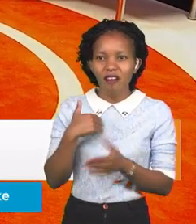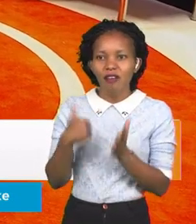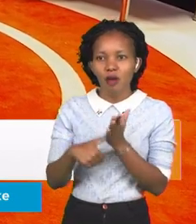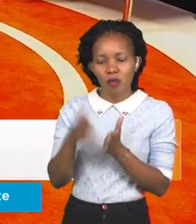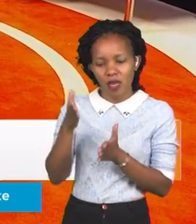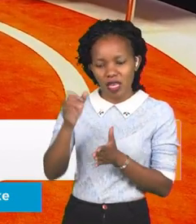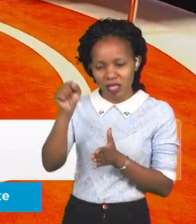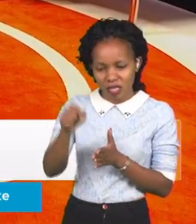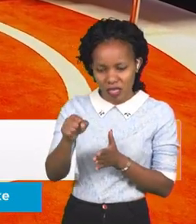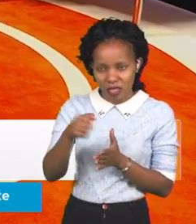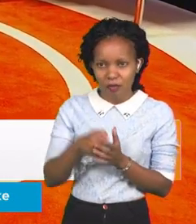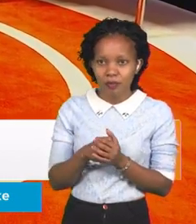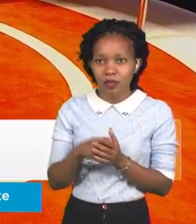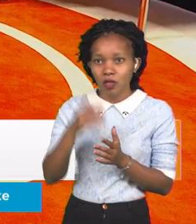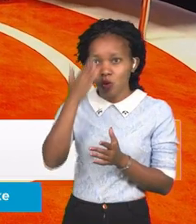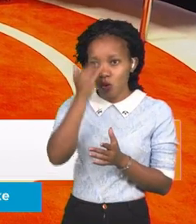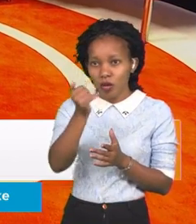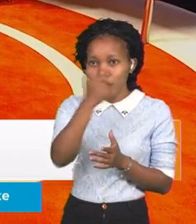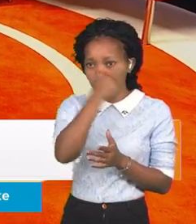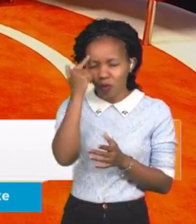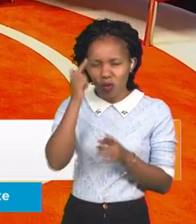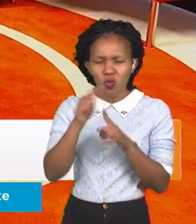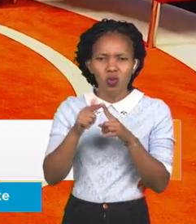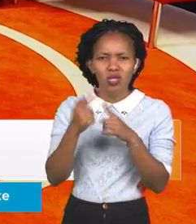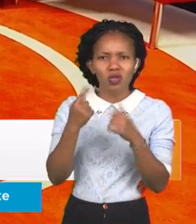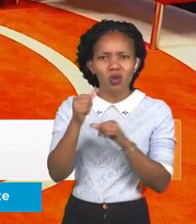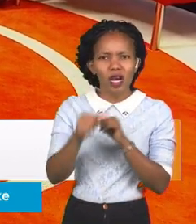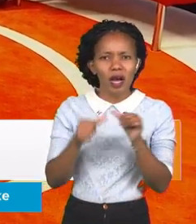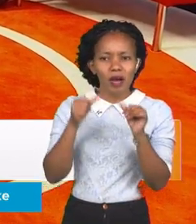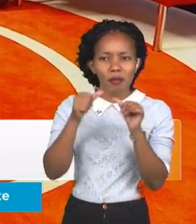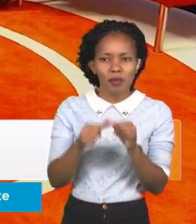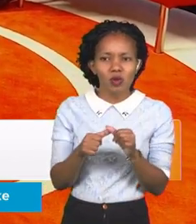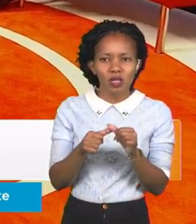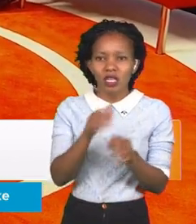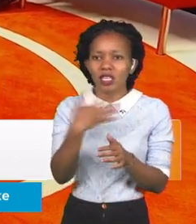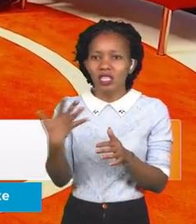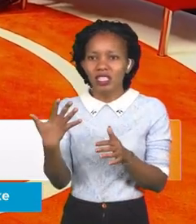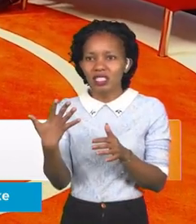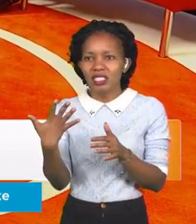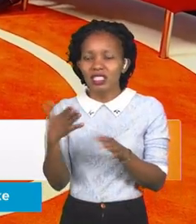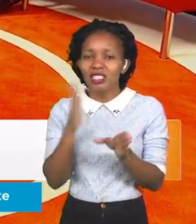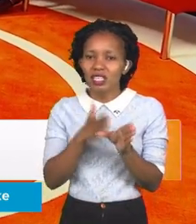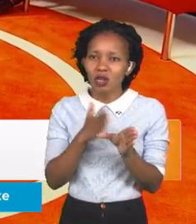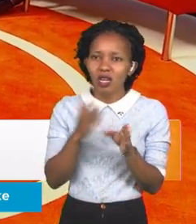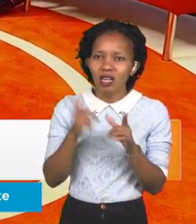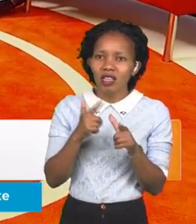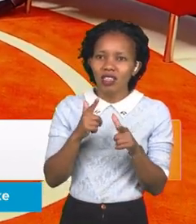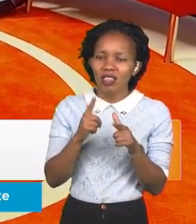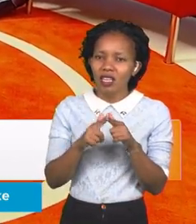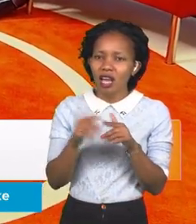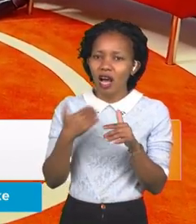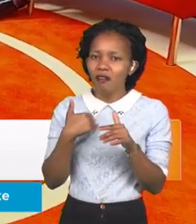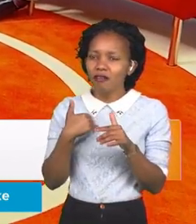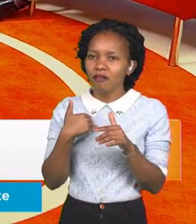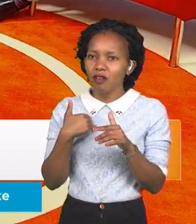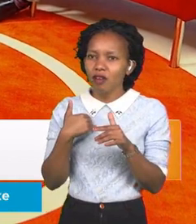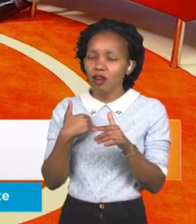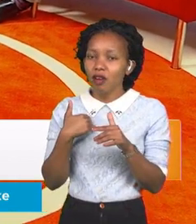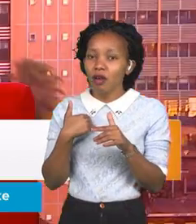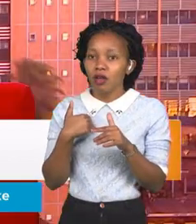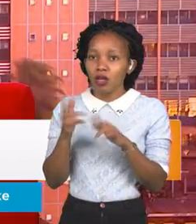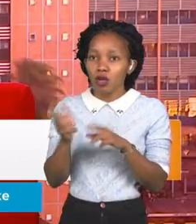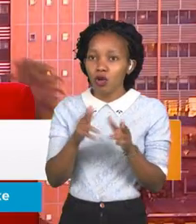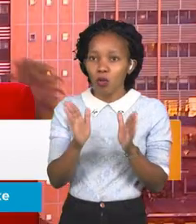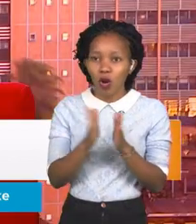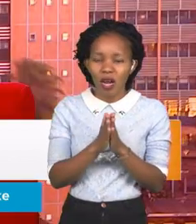somewhere. Because when you talk about certain things in psychology, you want to categorize them in the boxes of